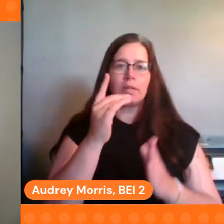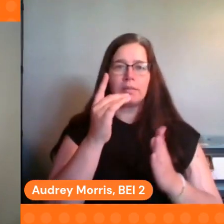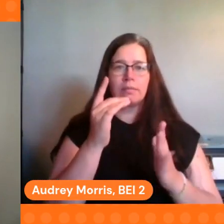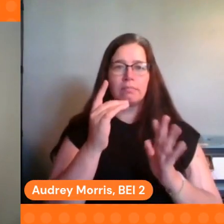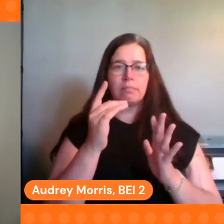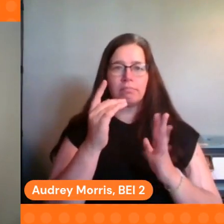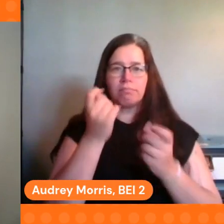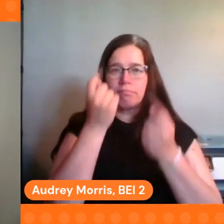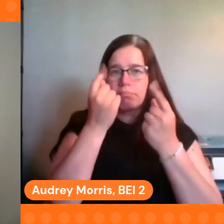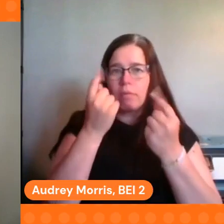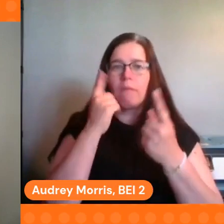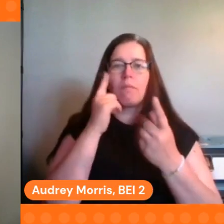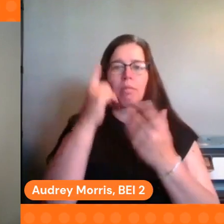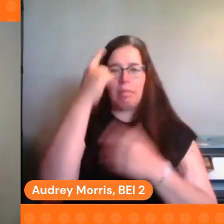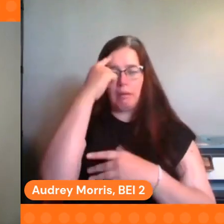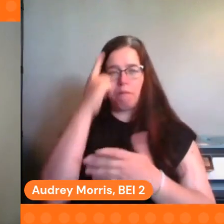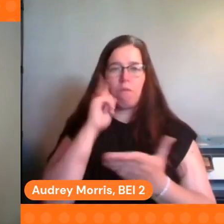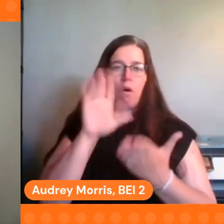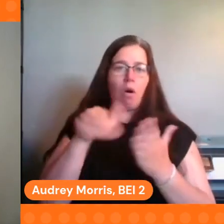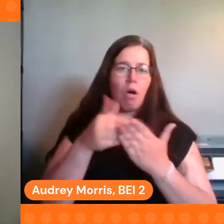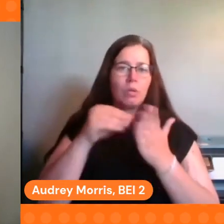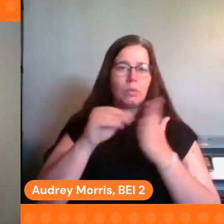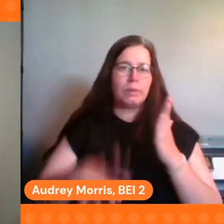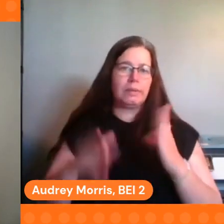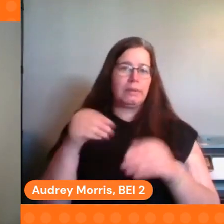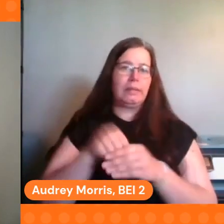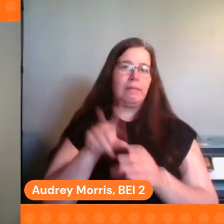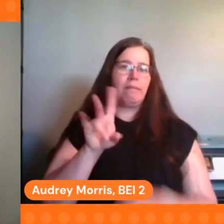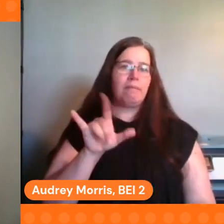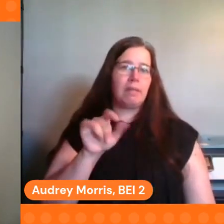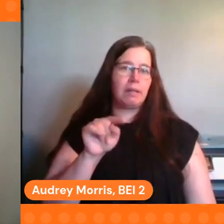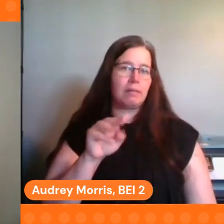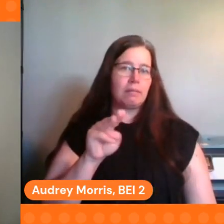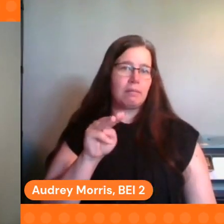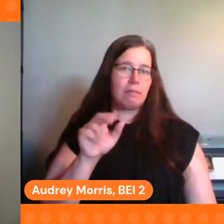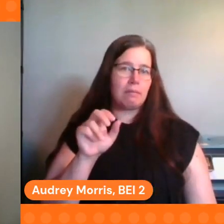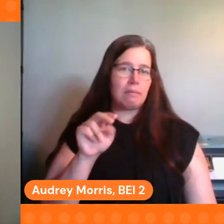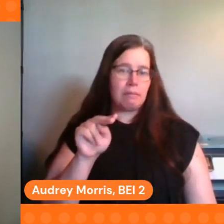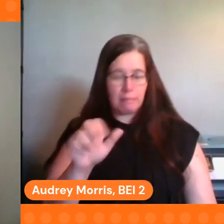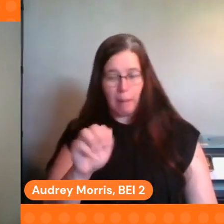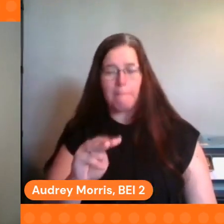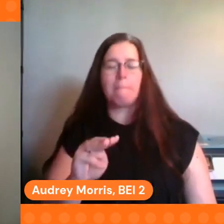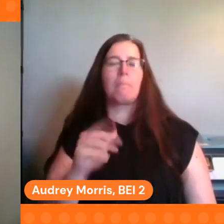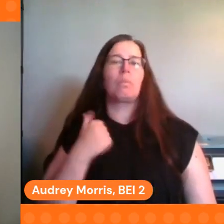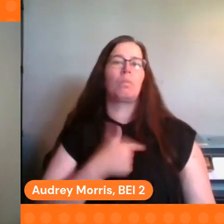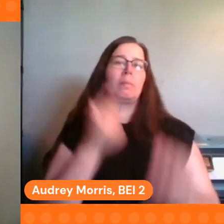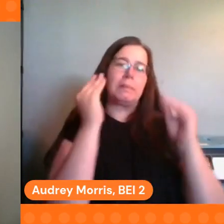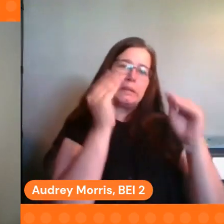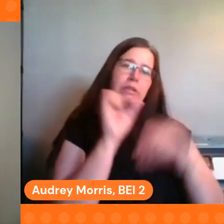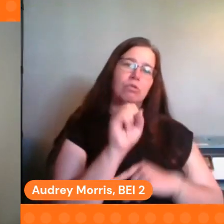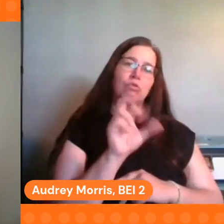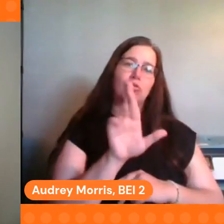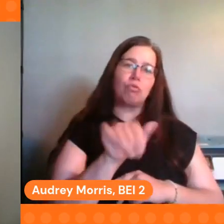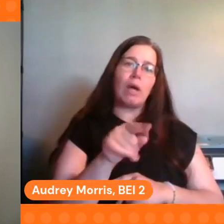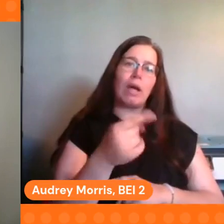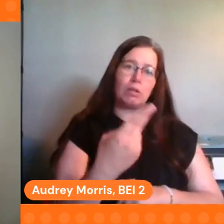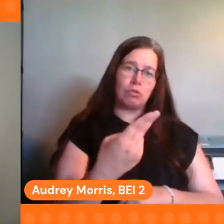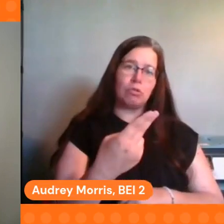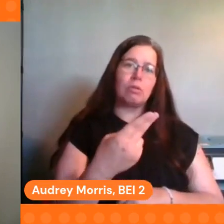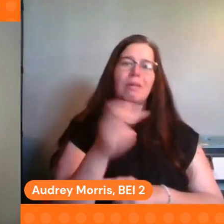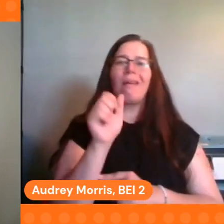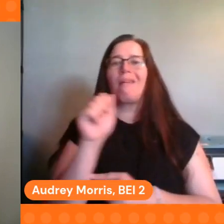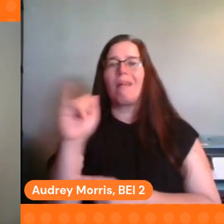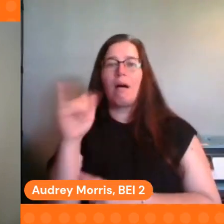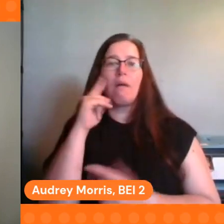students in Vietnam, and we have been like teaching Scratch and AI for students